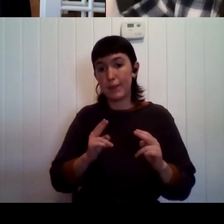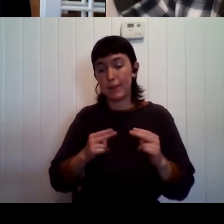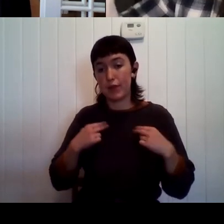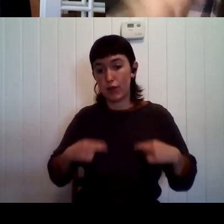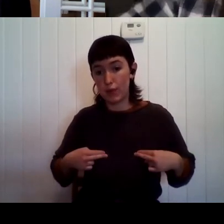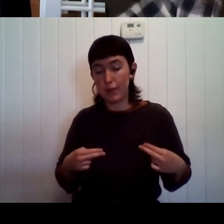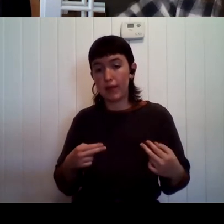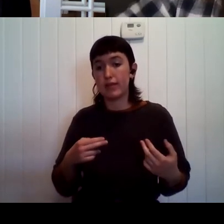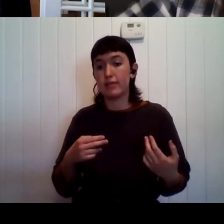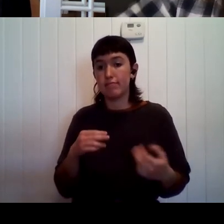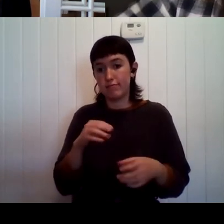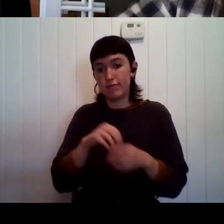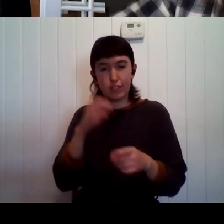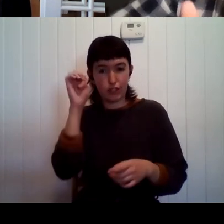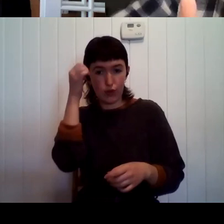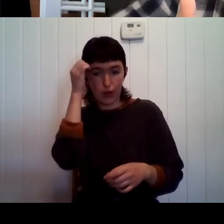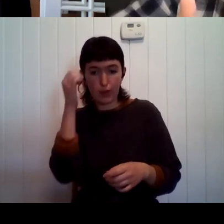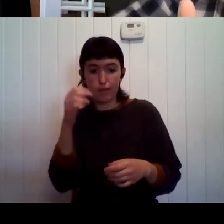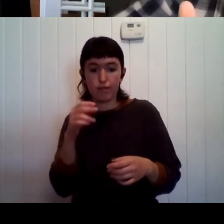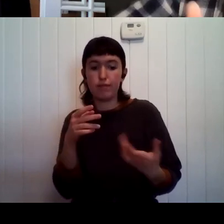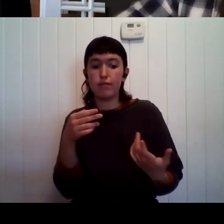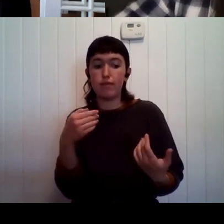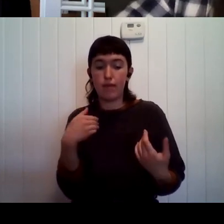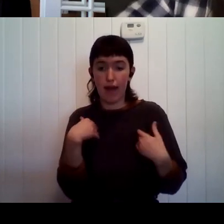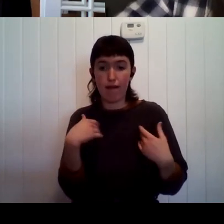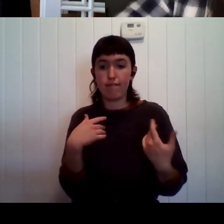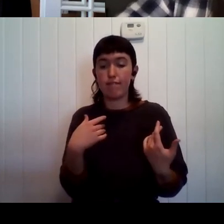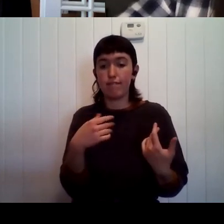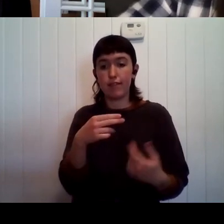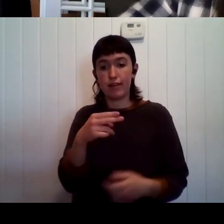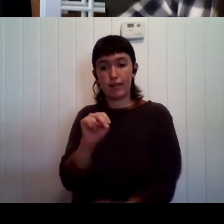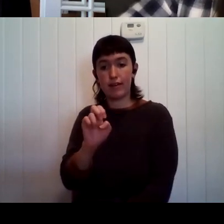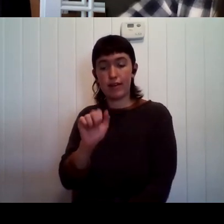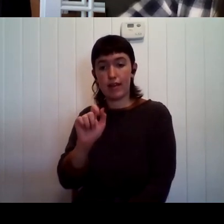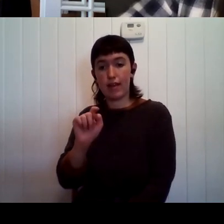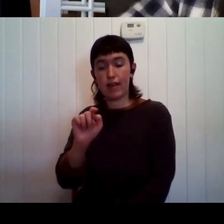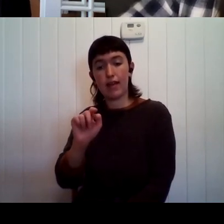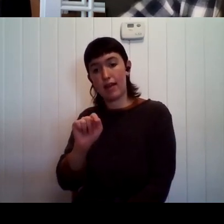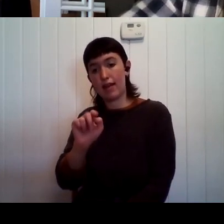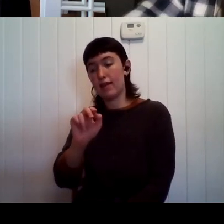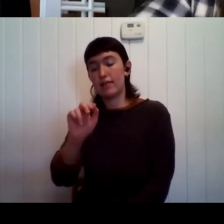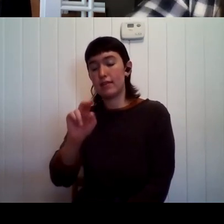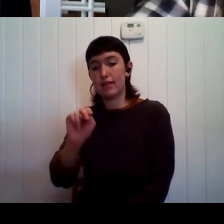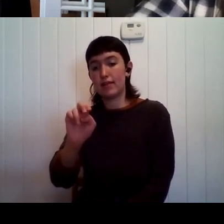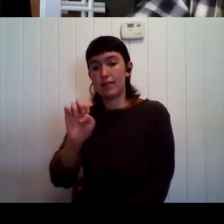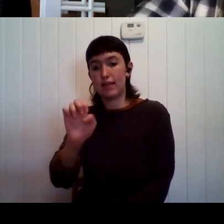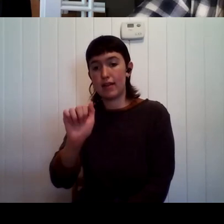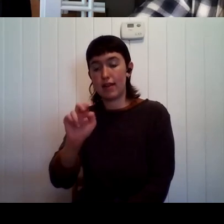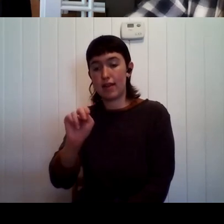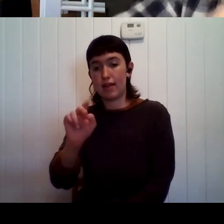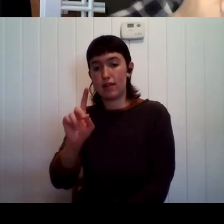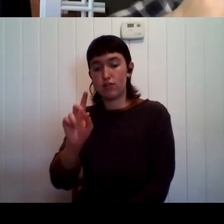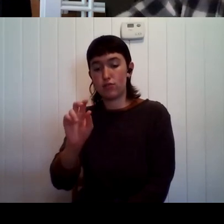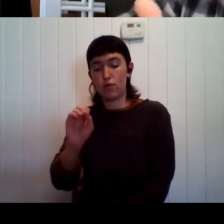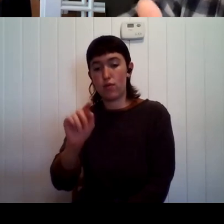European populations. And so their DNA got passed on, even if they are not here.